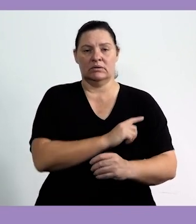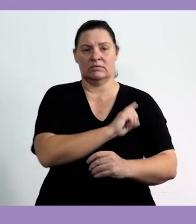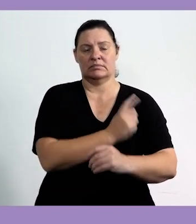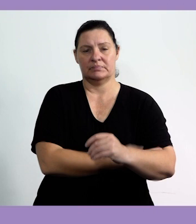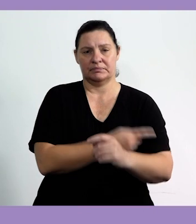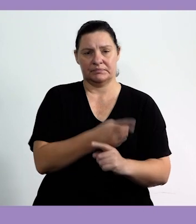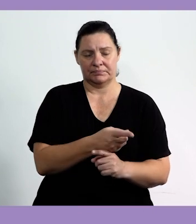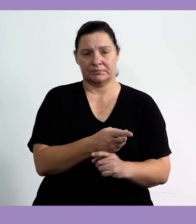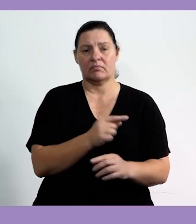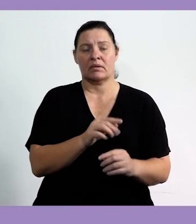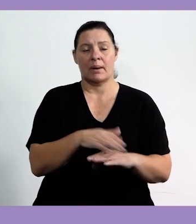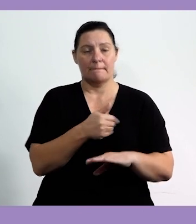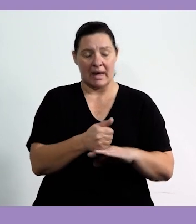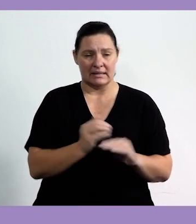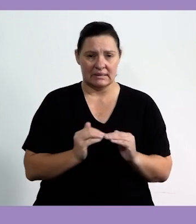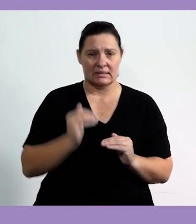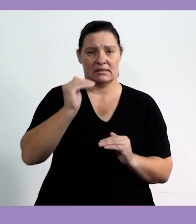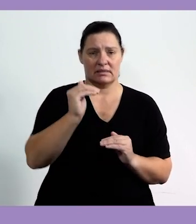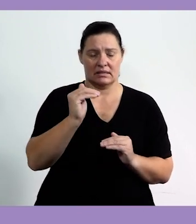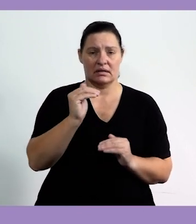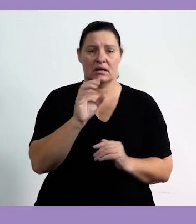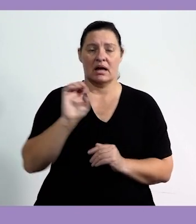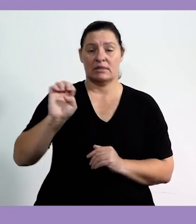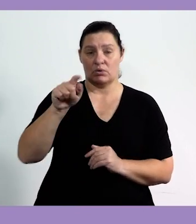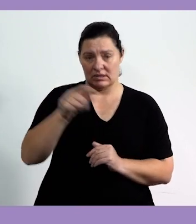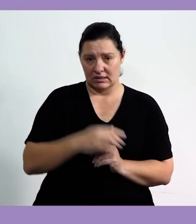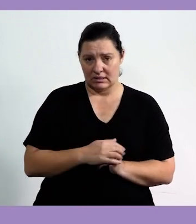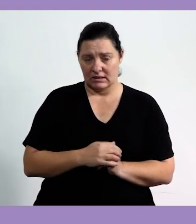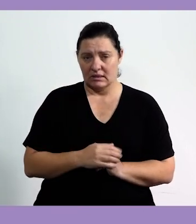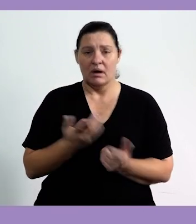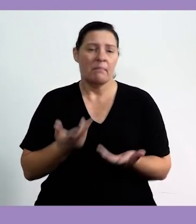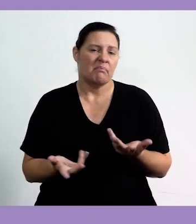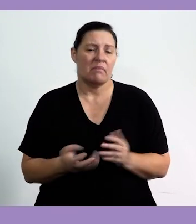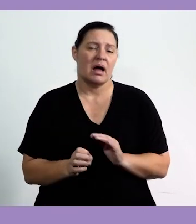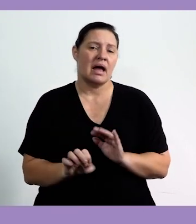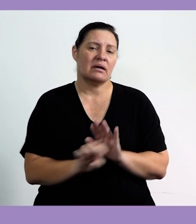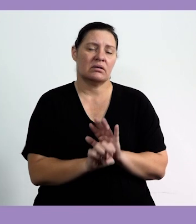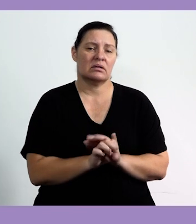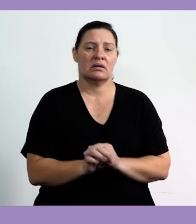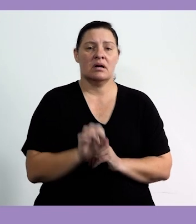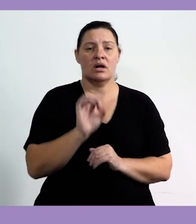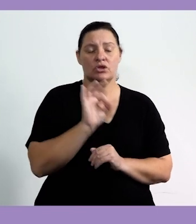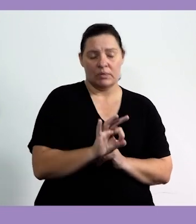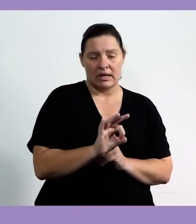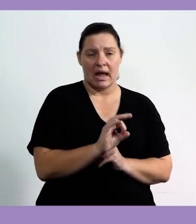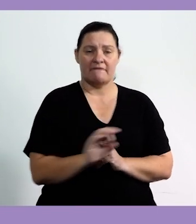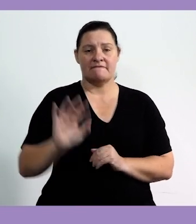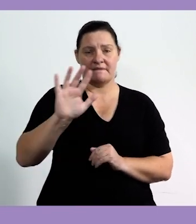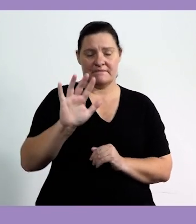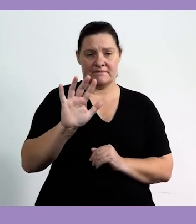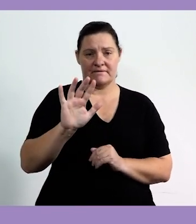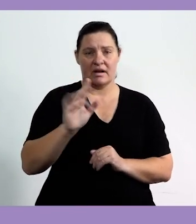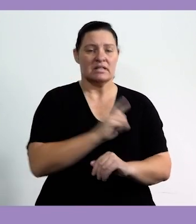Power is a base raised to the exponent. For example, 3 raised to exponent